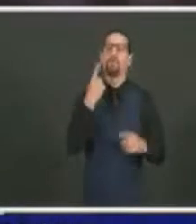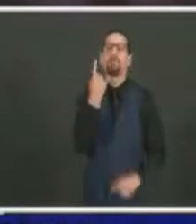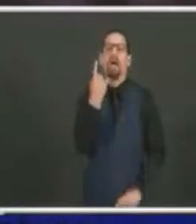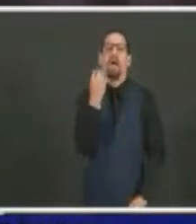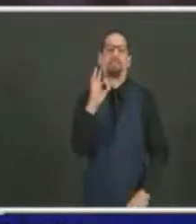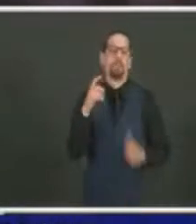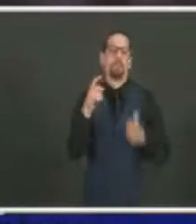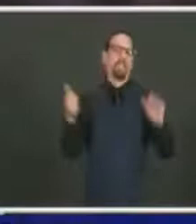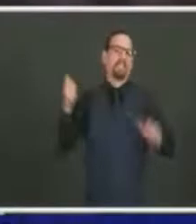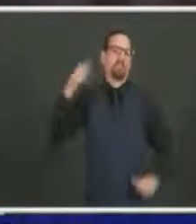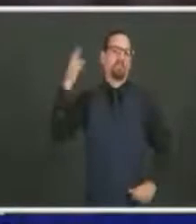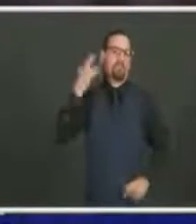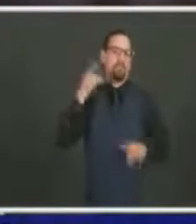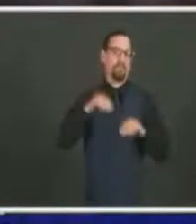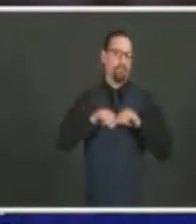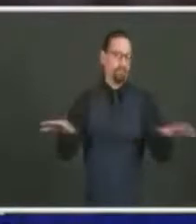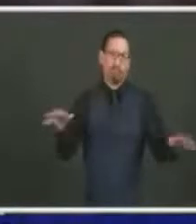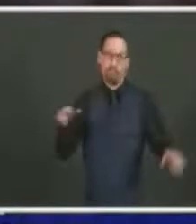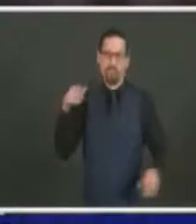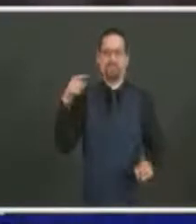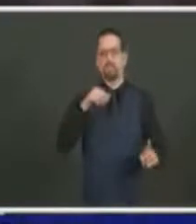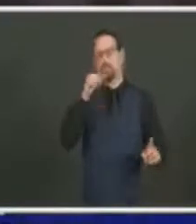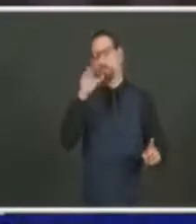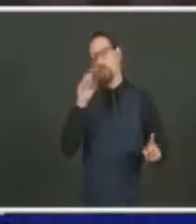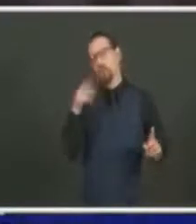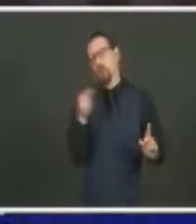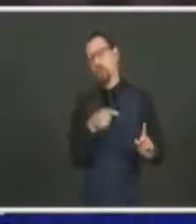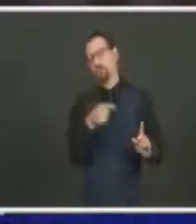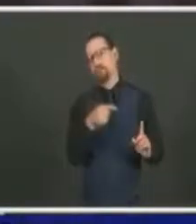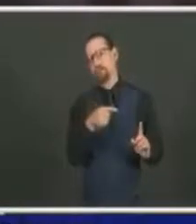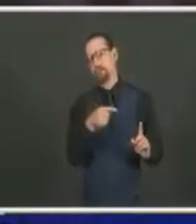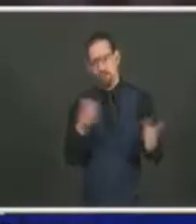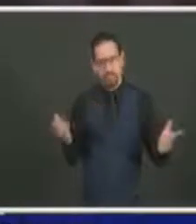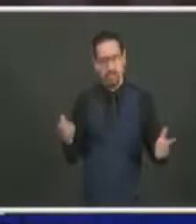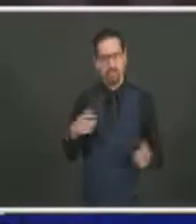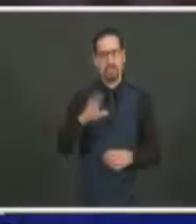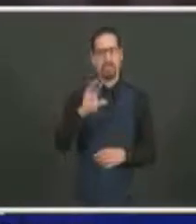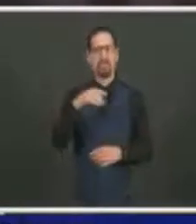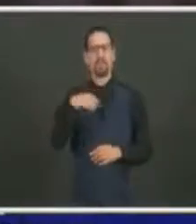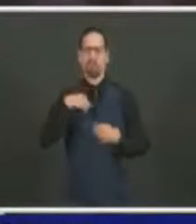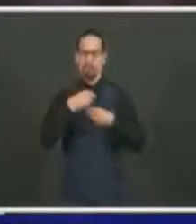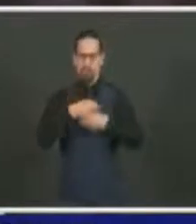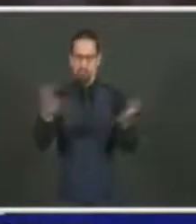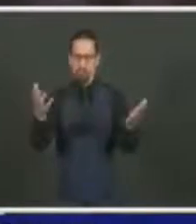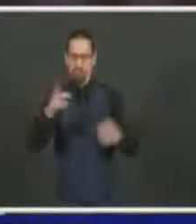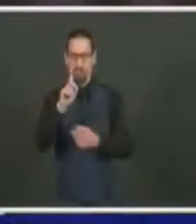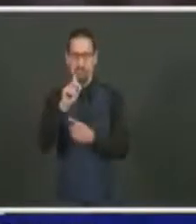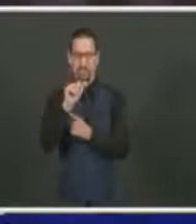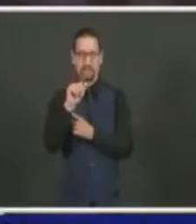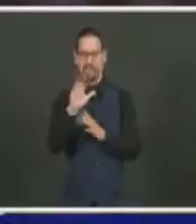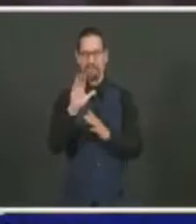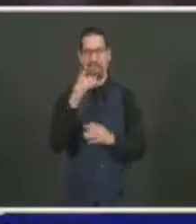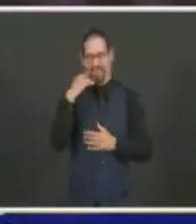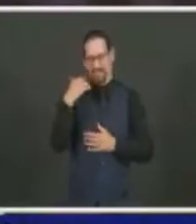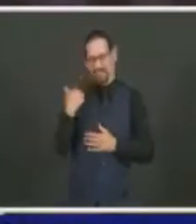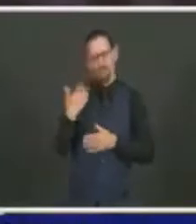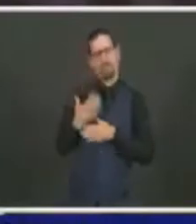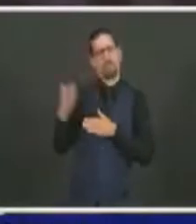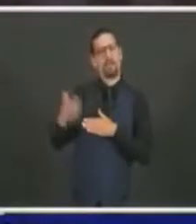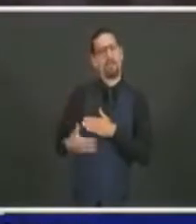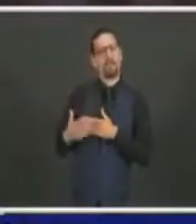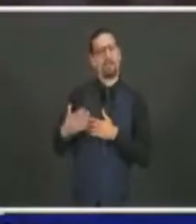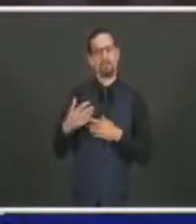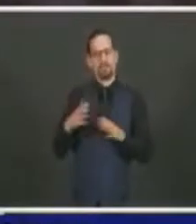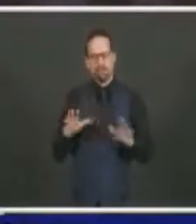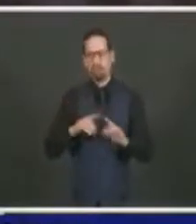from. And we see it too. We see it. I didn't give the data for the weekend because I had too much else to go through, but we see